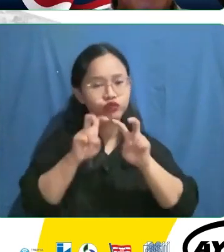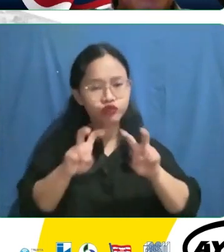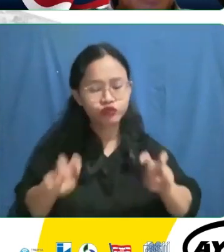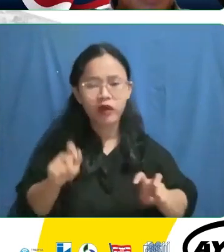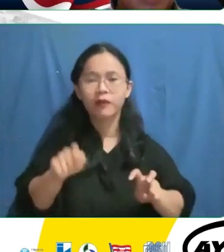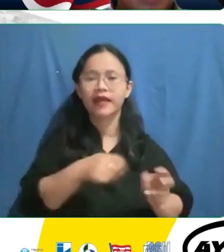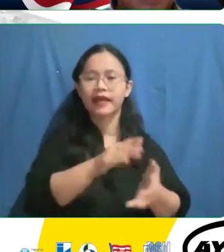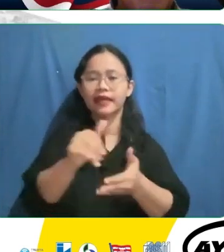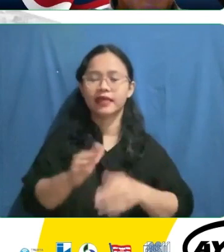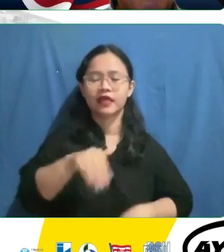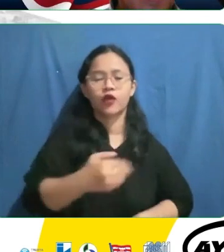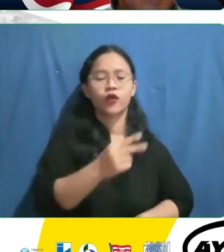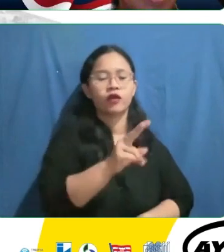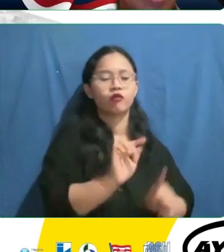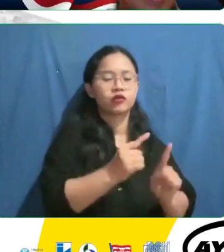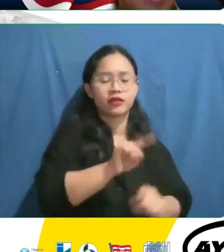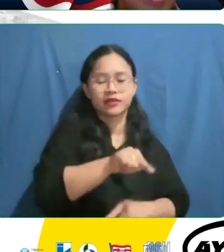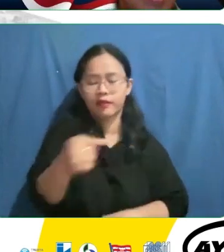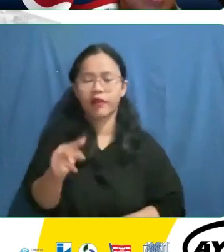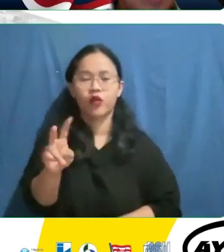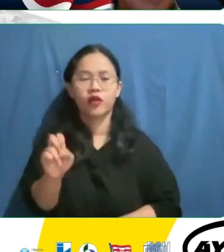fever in 20